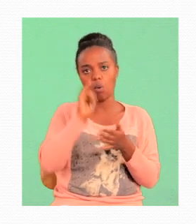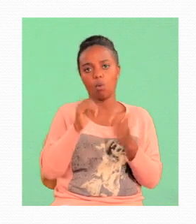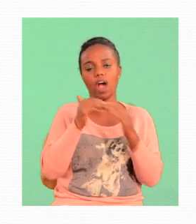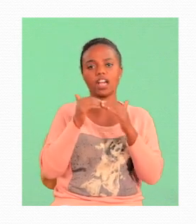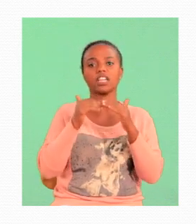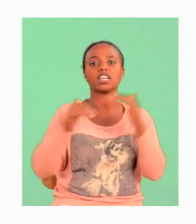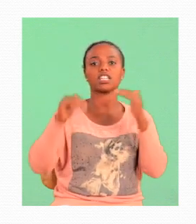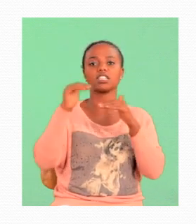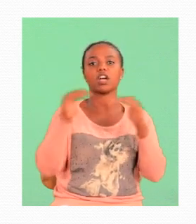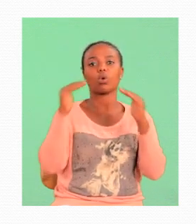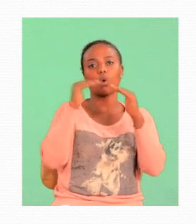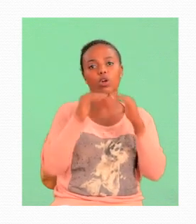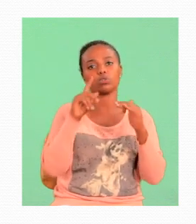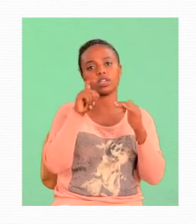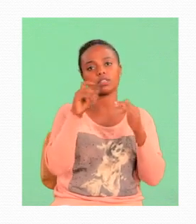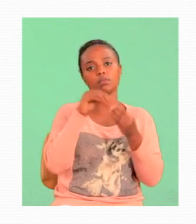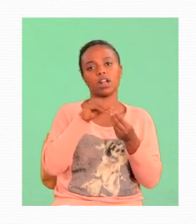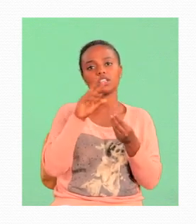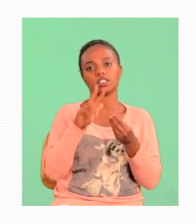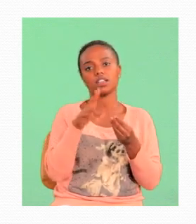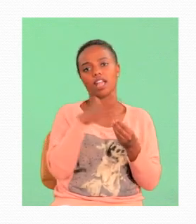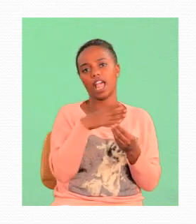x plus 3 and